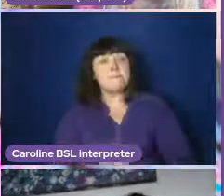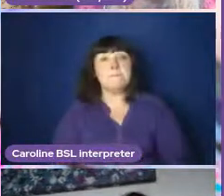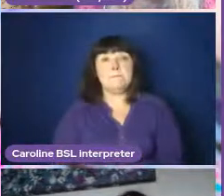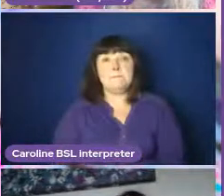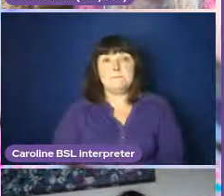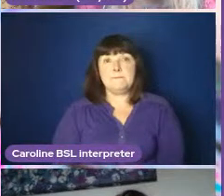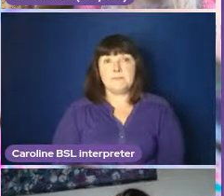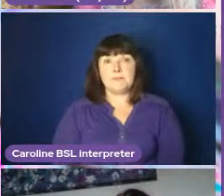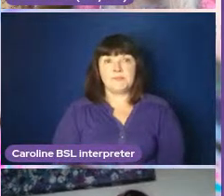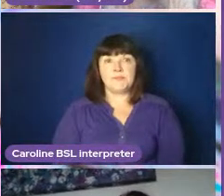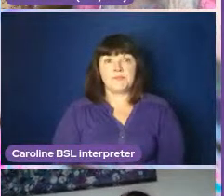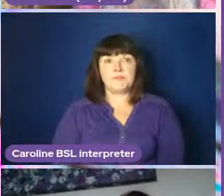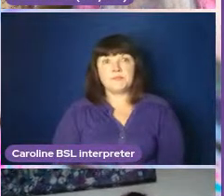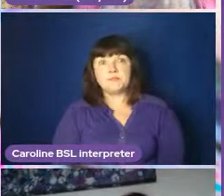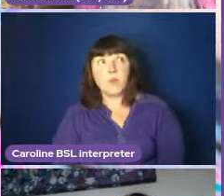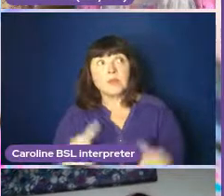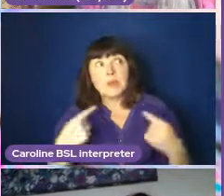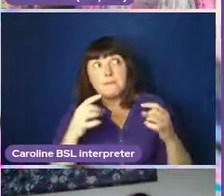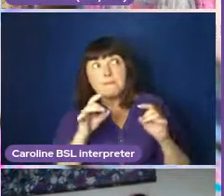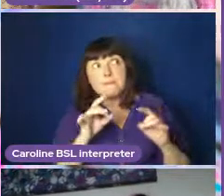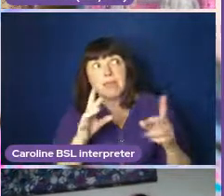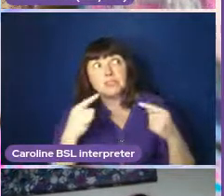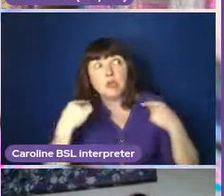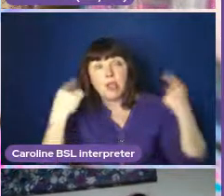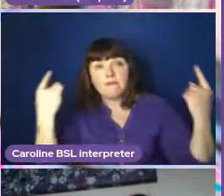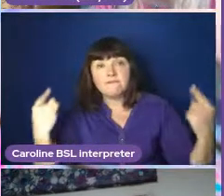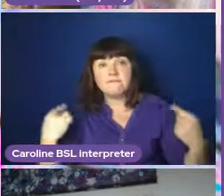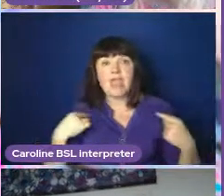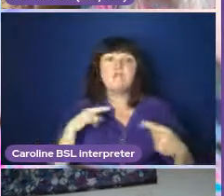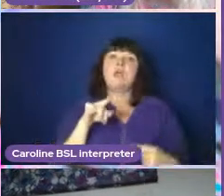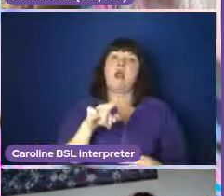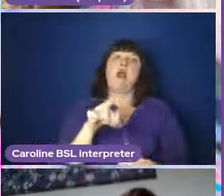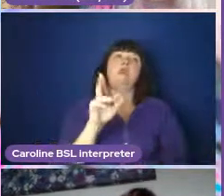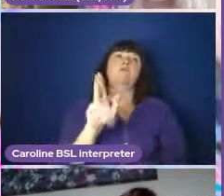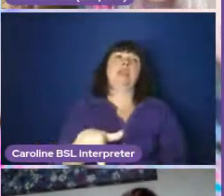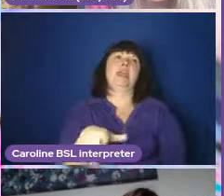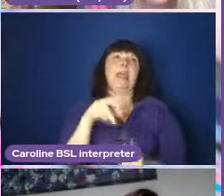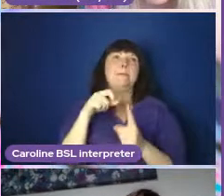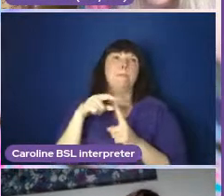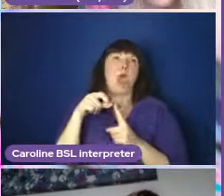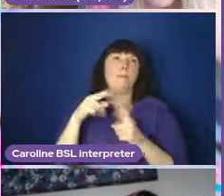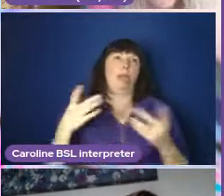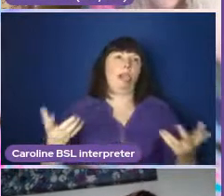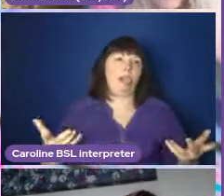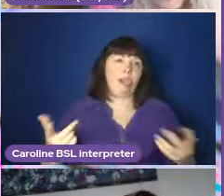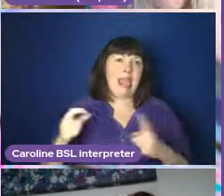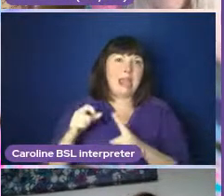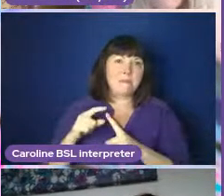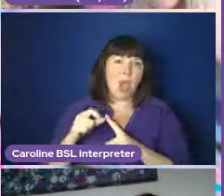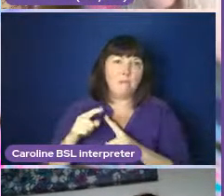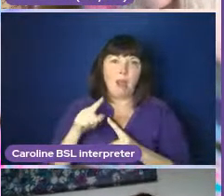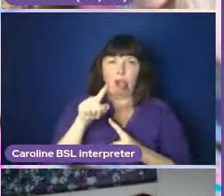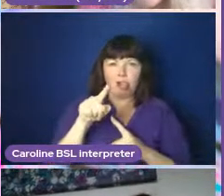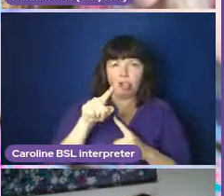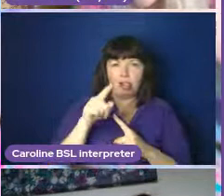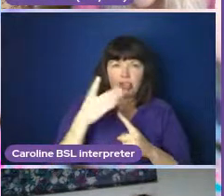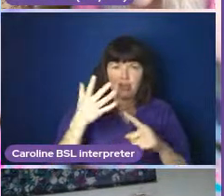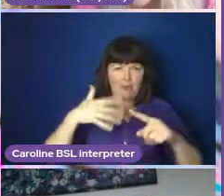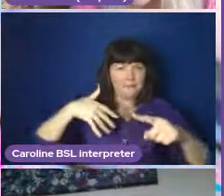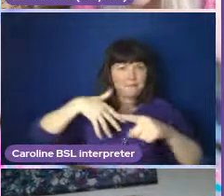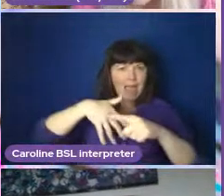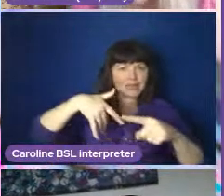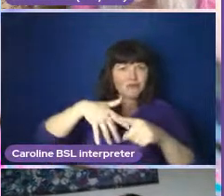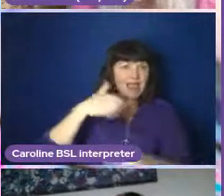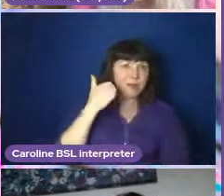we need our magical fairies. Oh, and what a surprise, it's purple. On purple, a purple background. You've been purple, using a purple